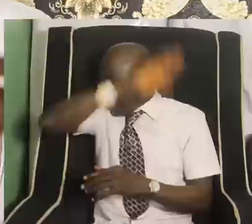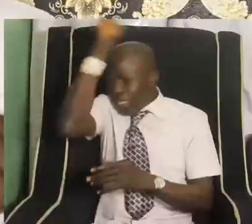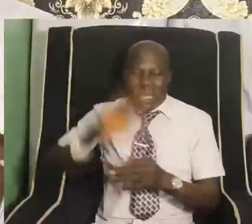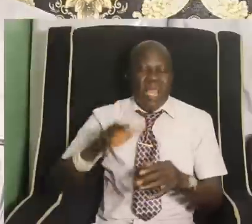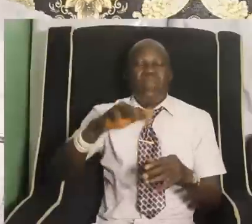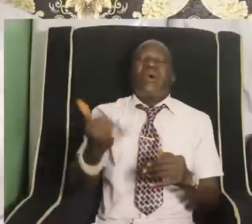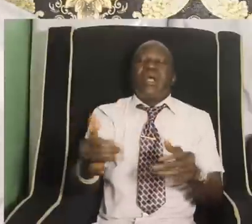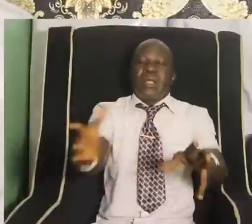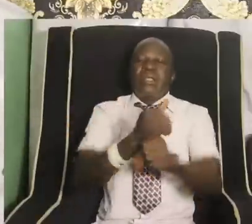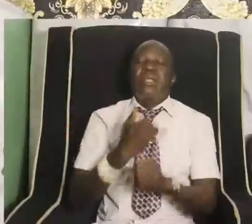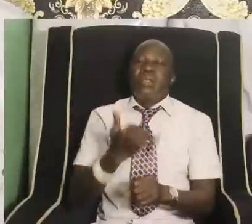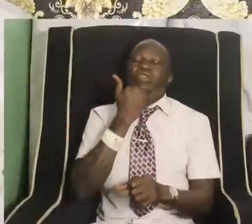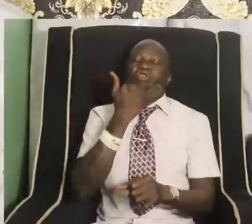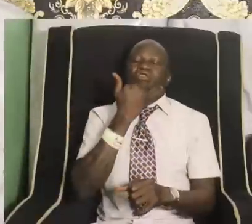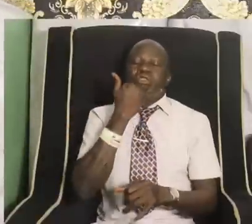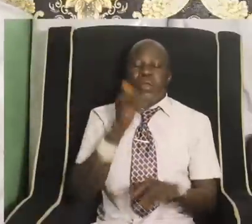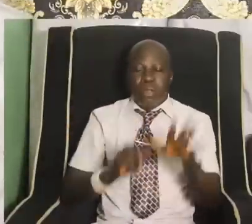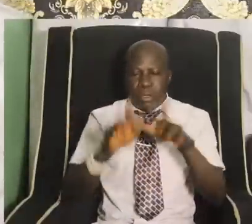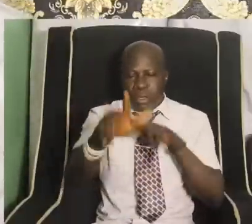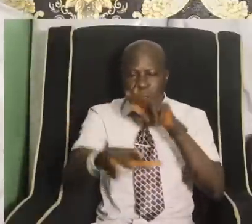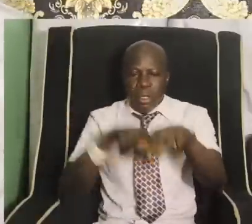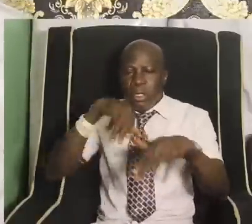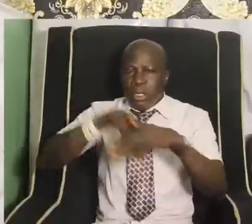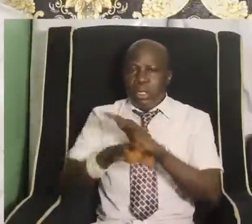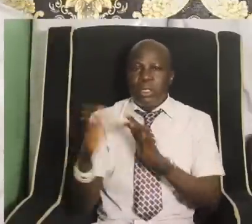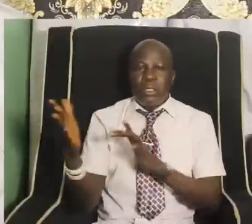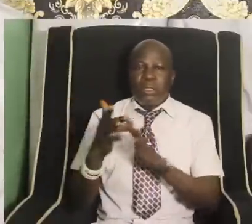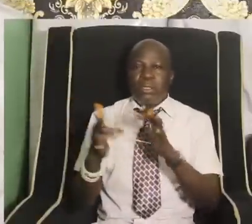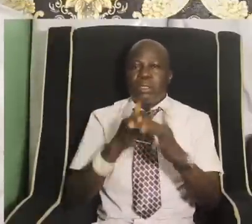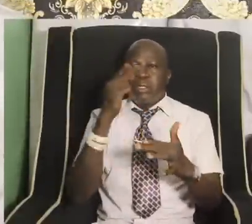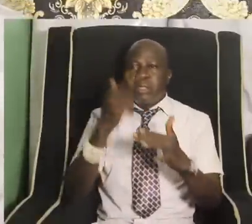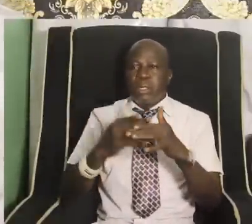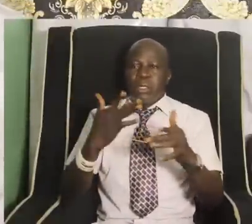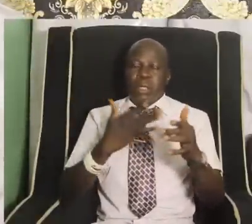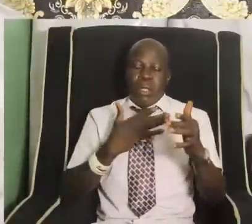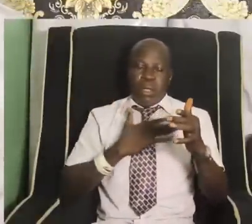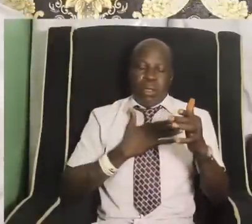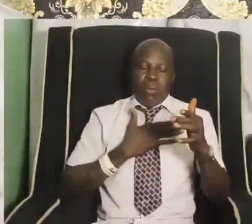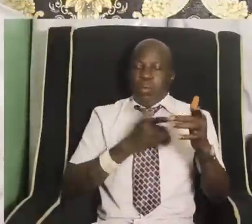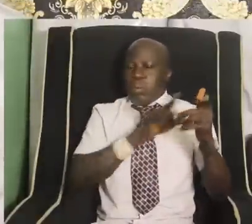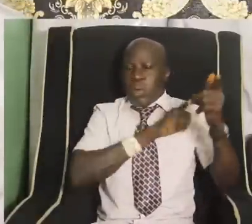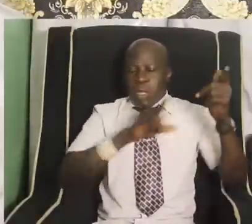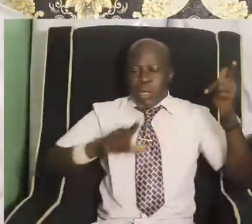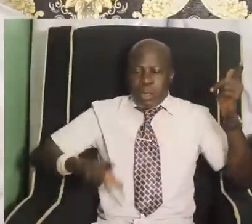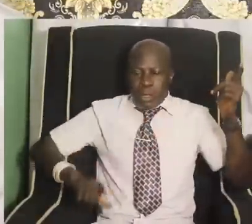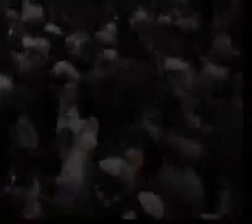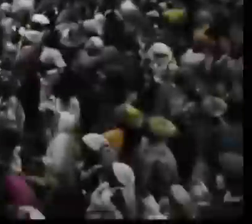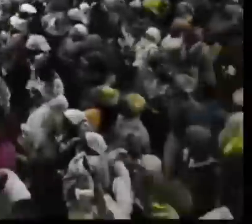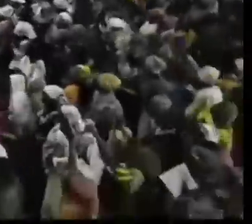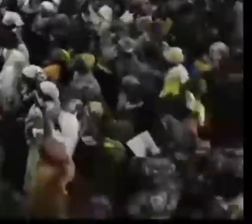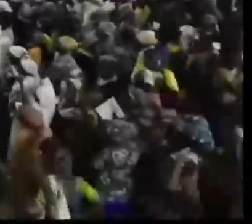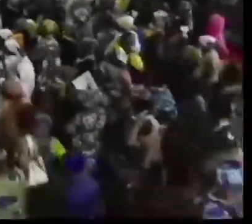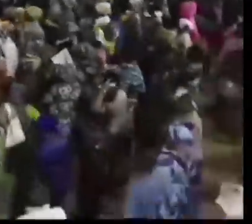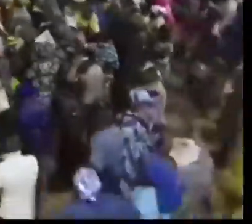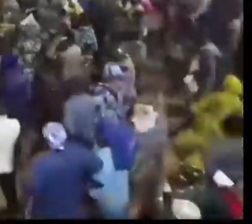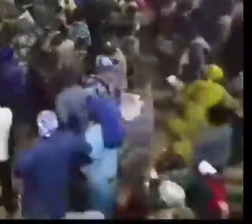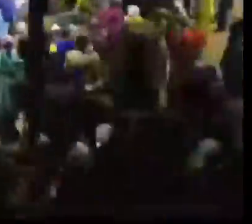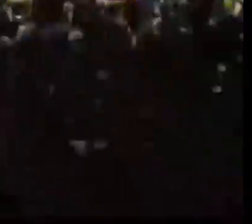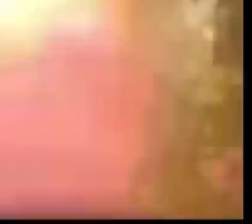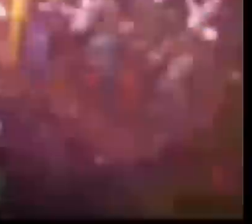Eh, yes, egbe. Amen. Yes. Amen. In Jesus' name, our Lord.